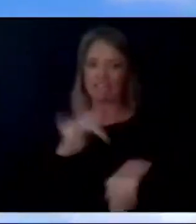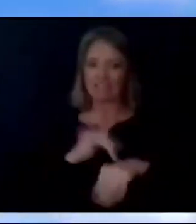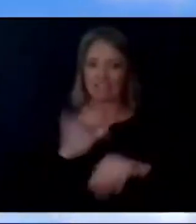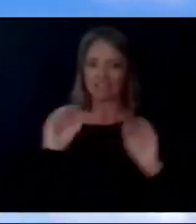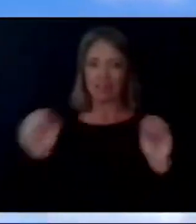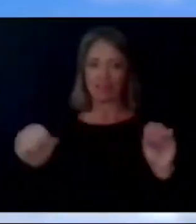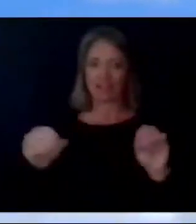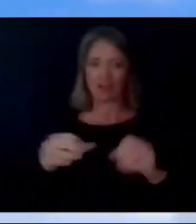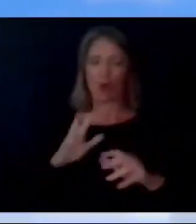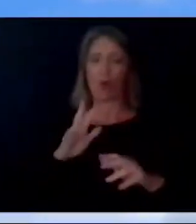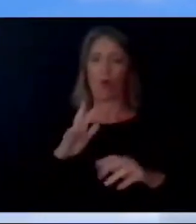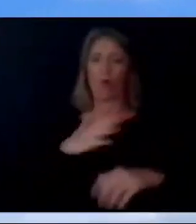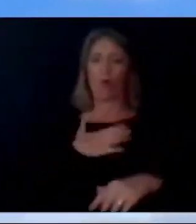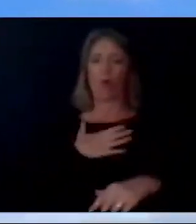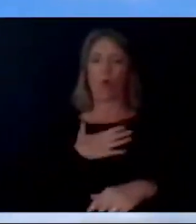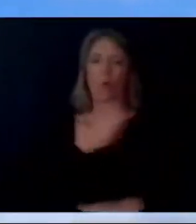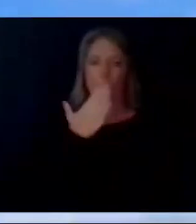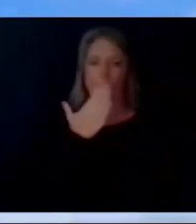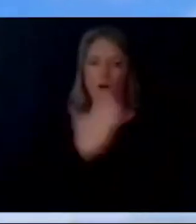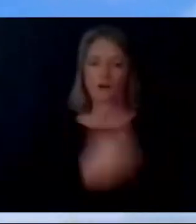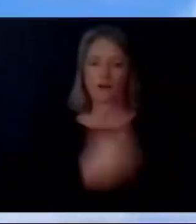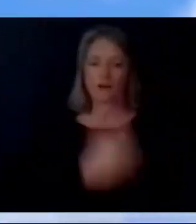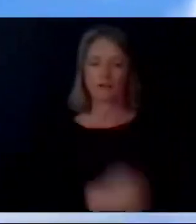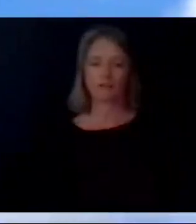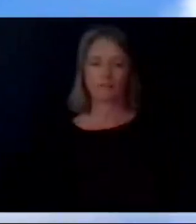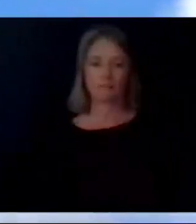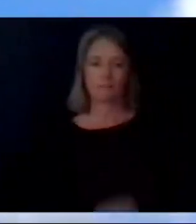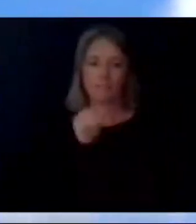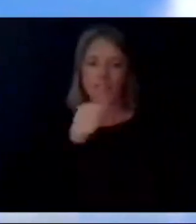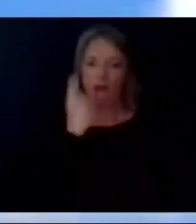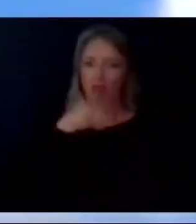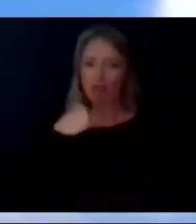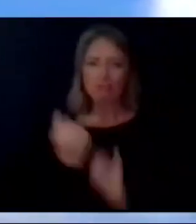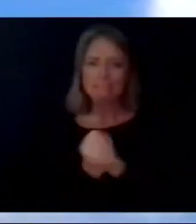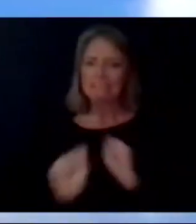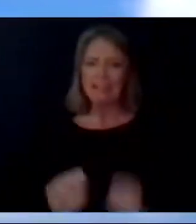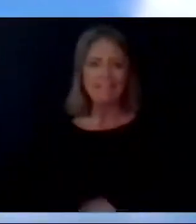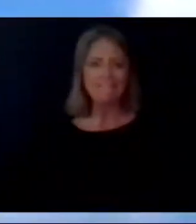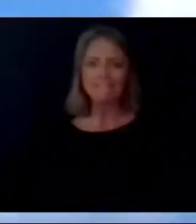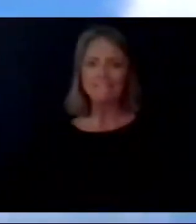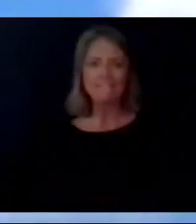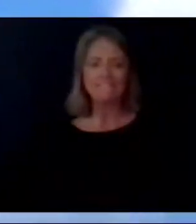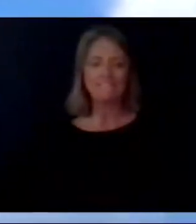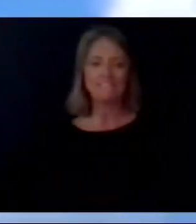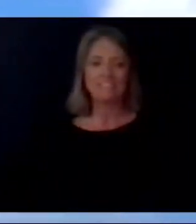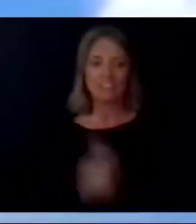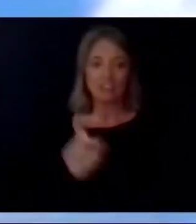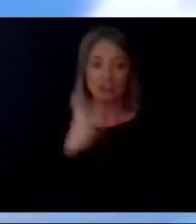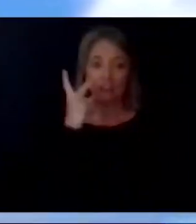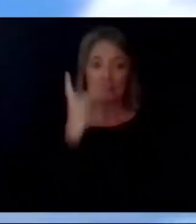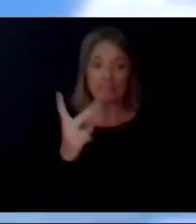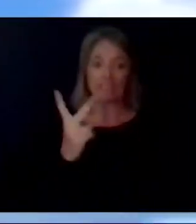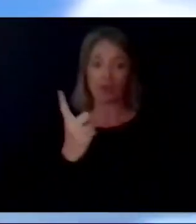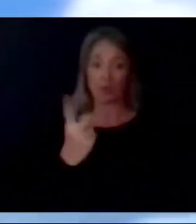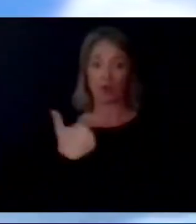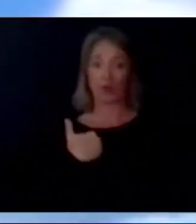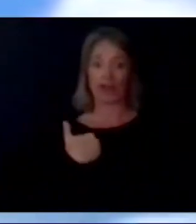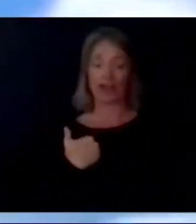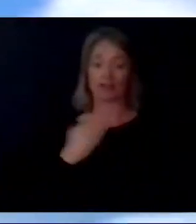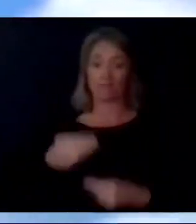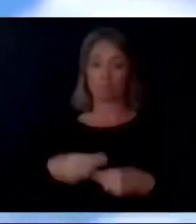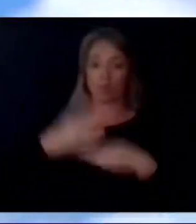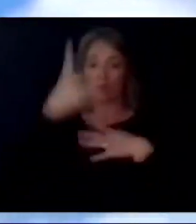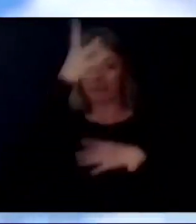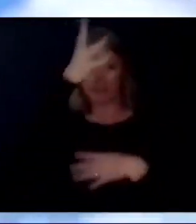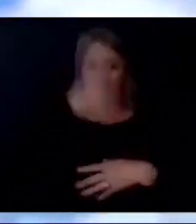Oh, okay, this does not look safe to me. Yeah, you should have seen the one we had pulled up. This guy completely came crashing